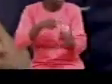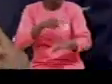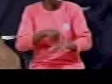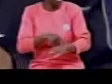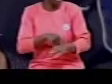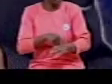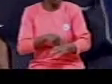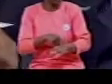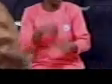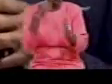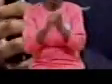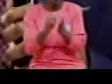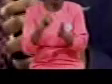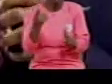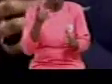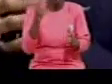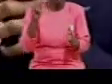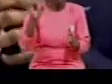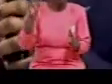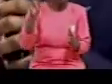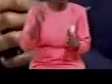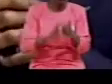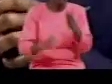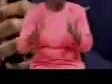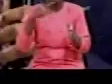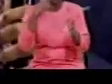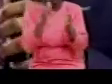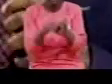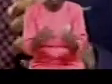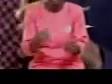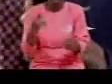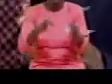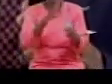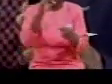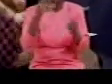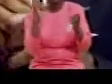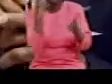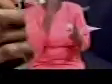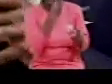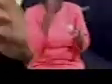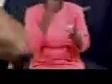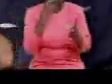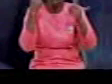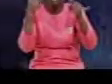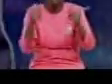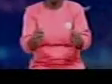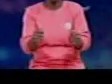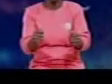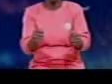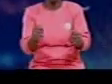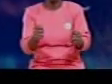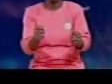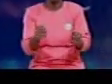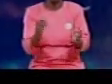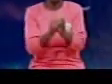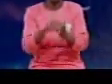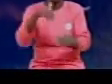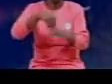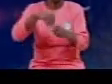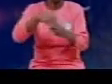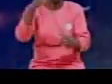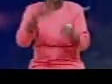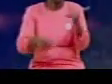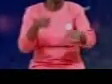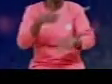says in 1 Timothy chapter 4, it says, now the Spirit speaketh expressly expressly that in the latter times some